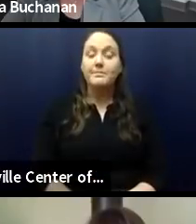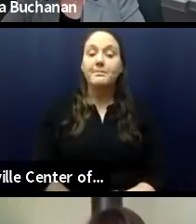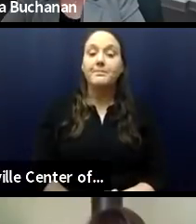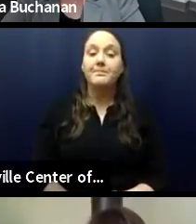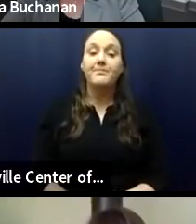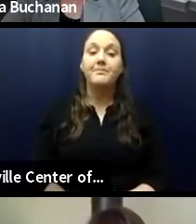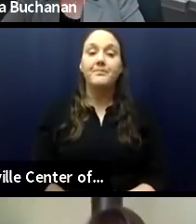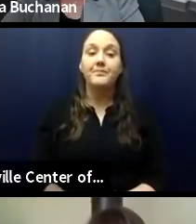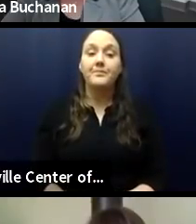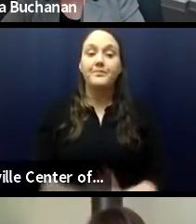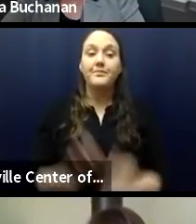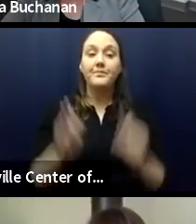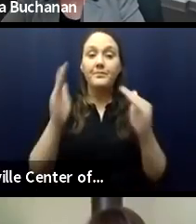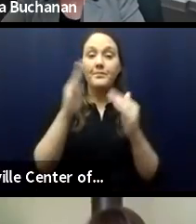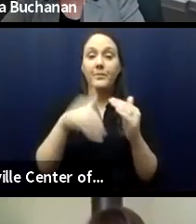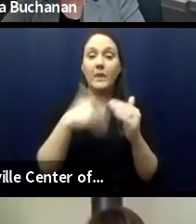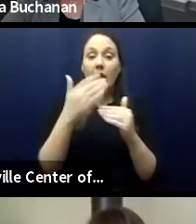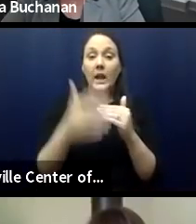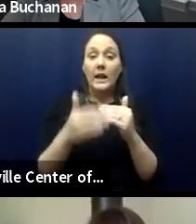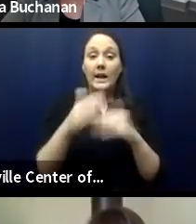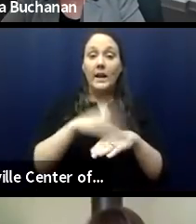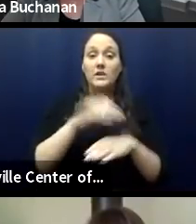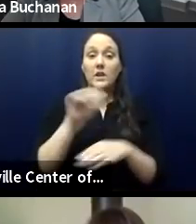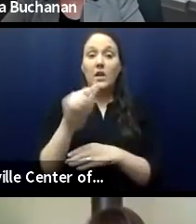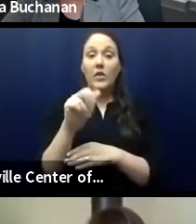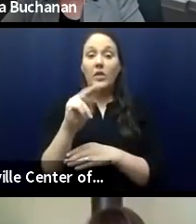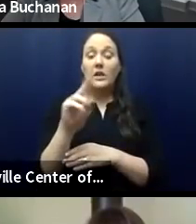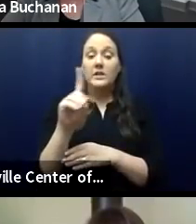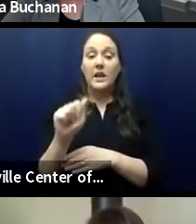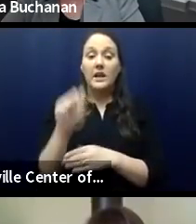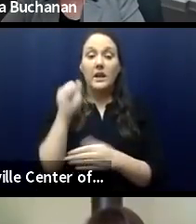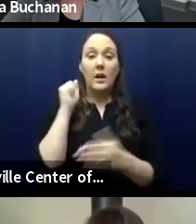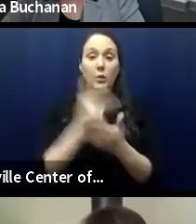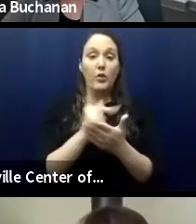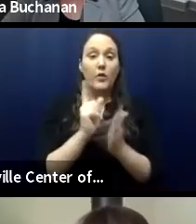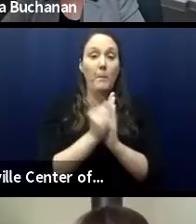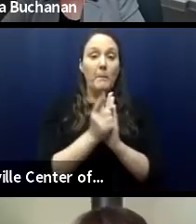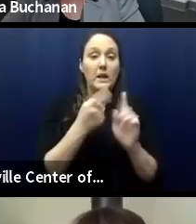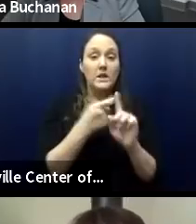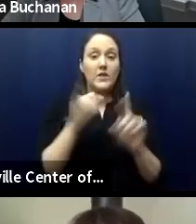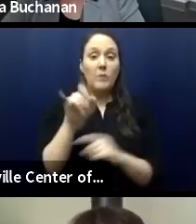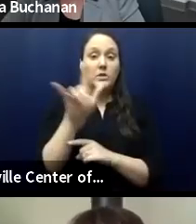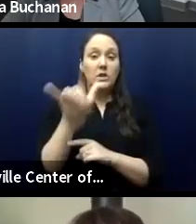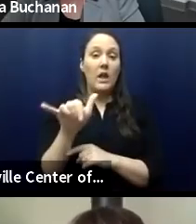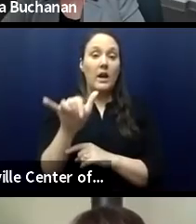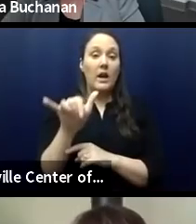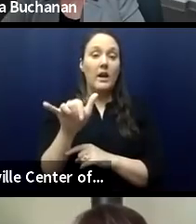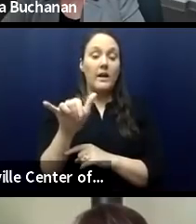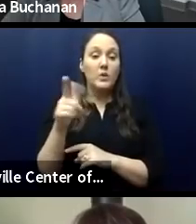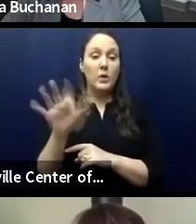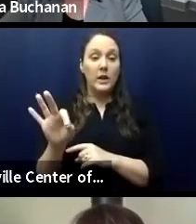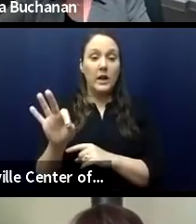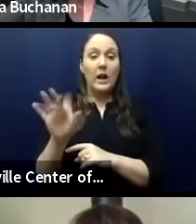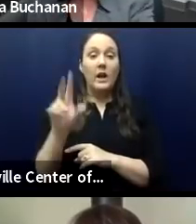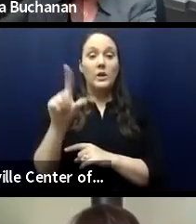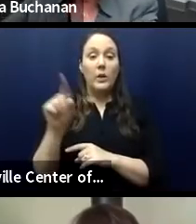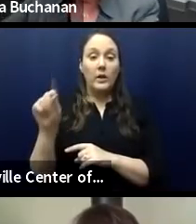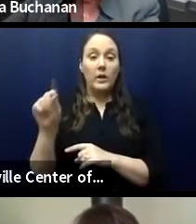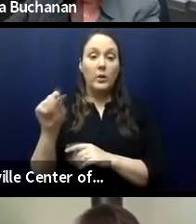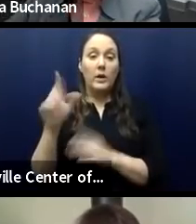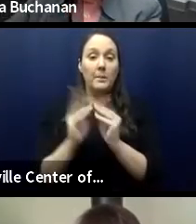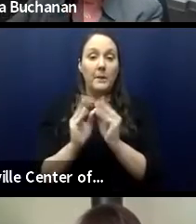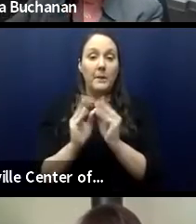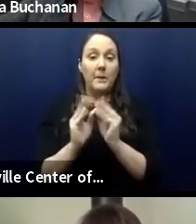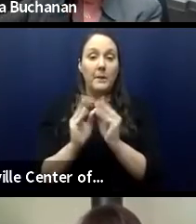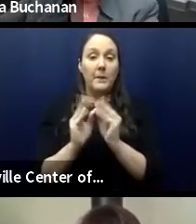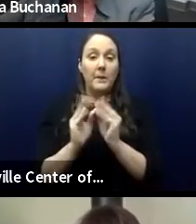The next item on our agenda is approval of minutes from the July 29, 2020 meeting.